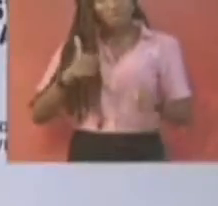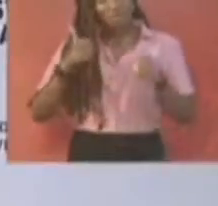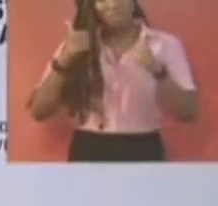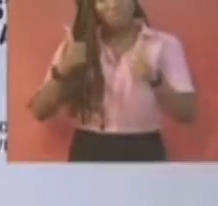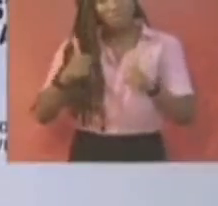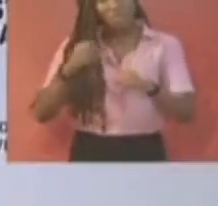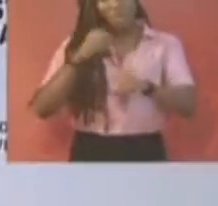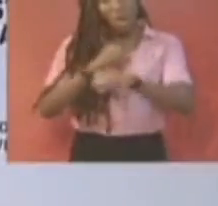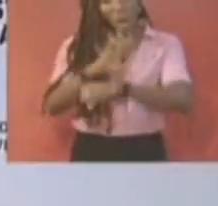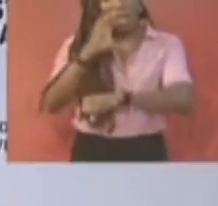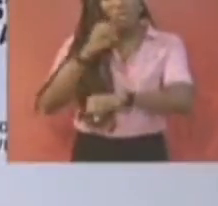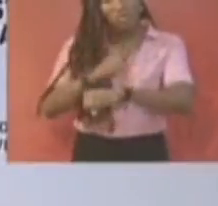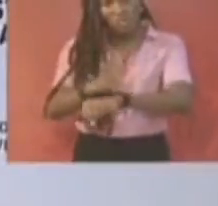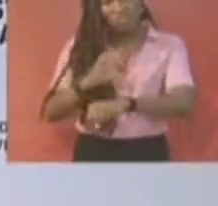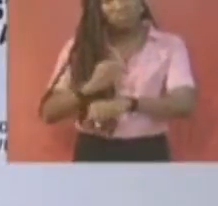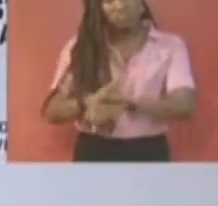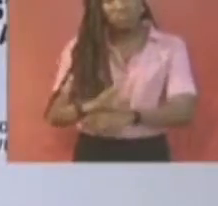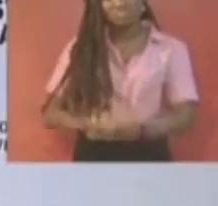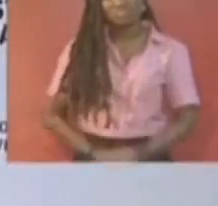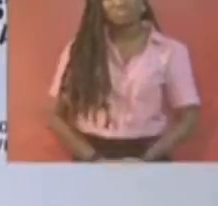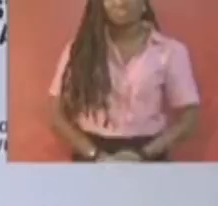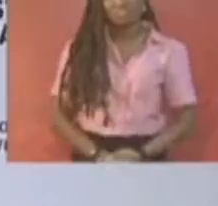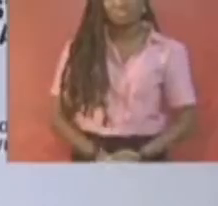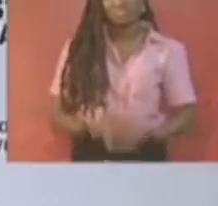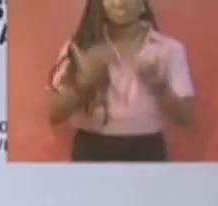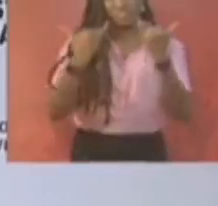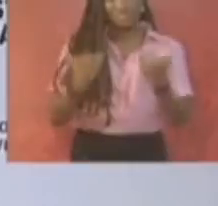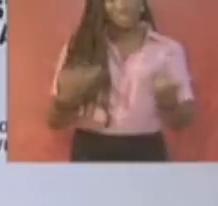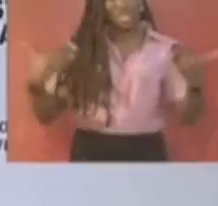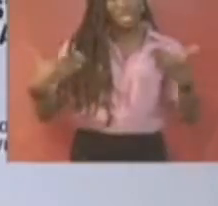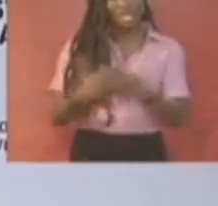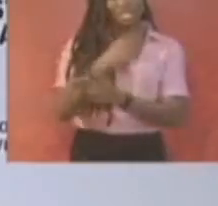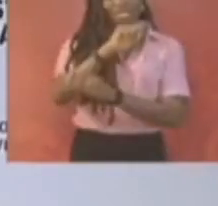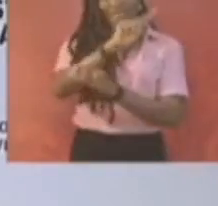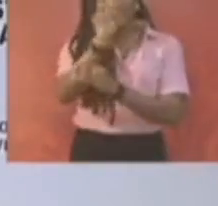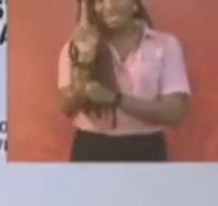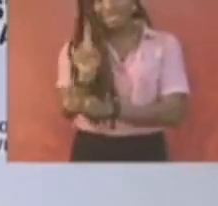Professor Hutchinson. We now go to The Express.